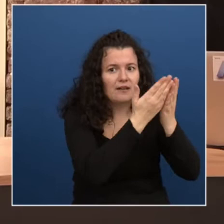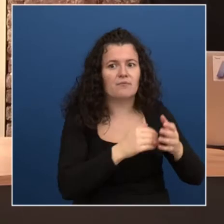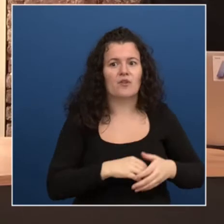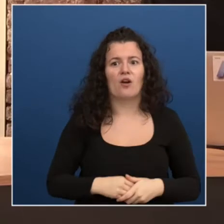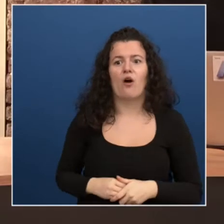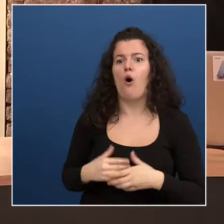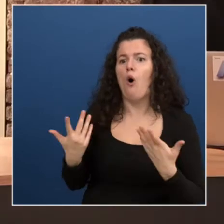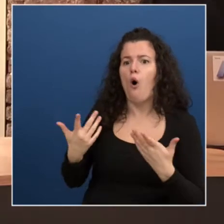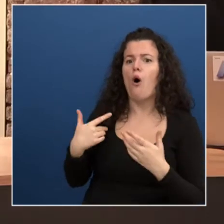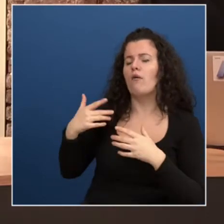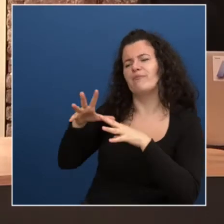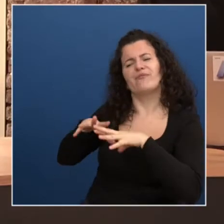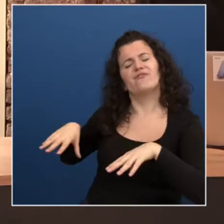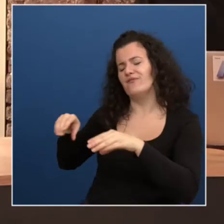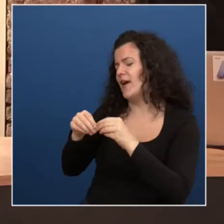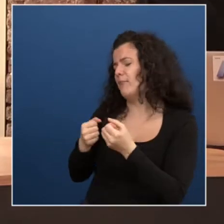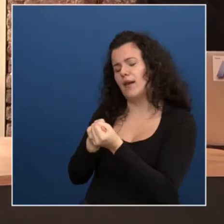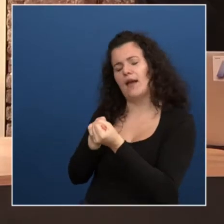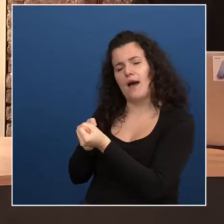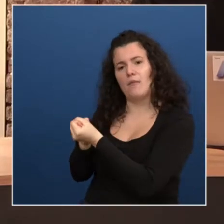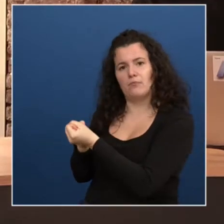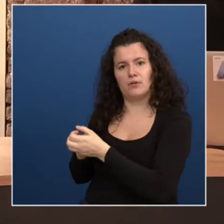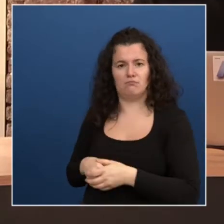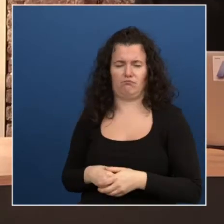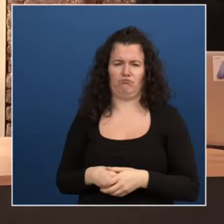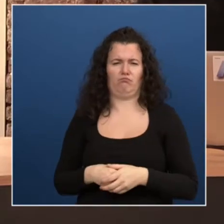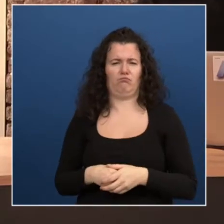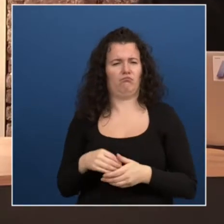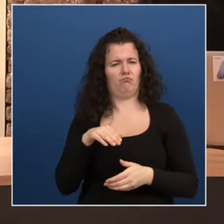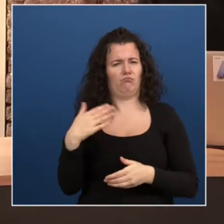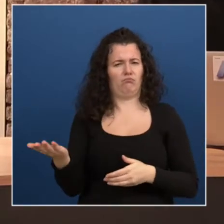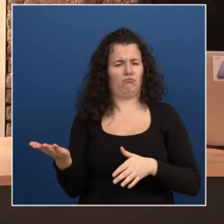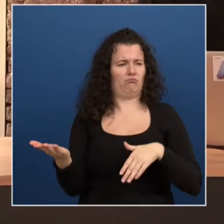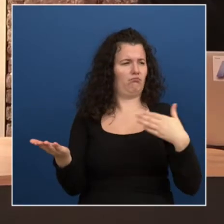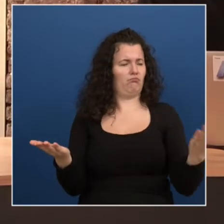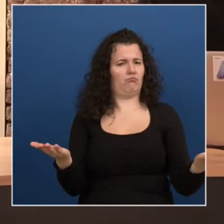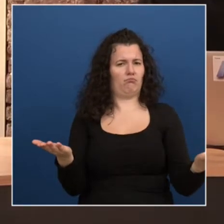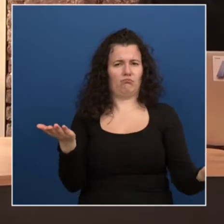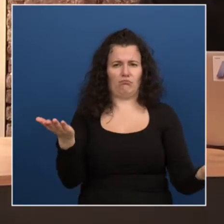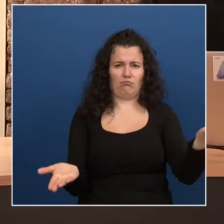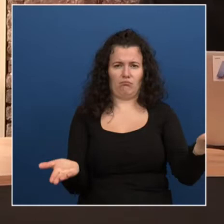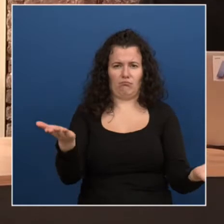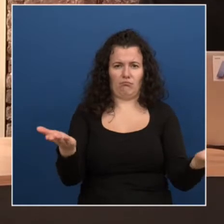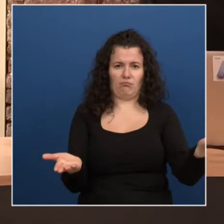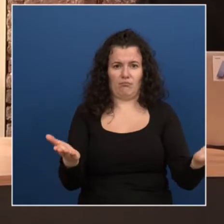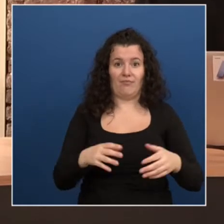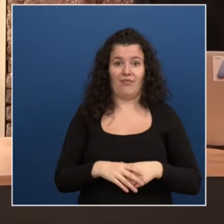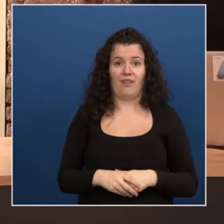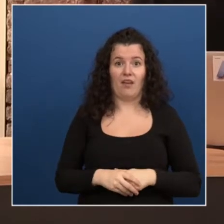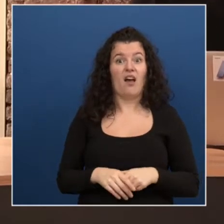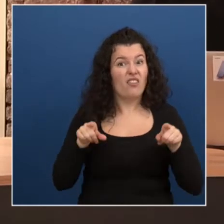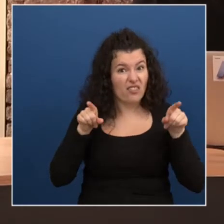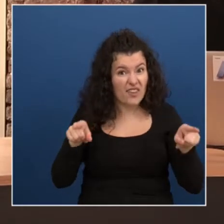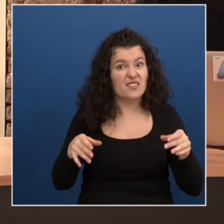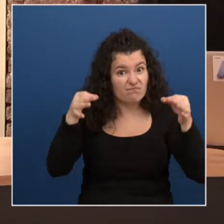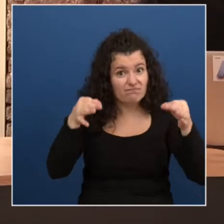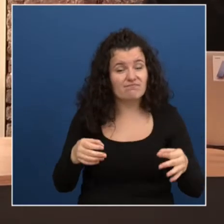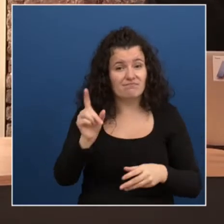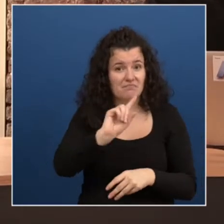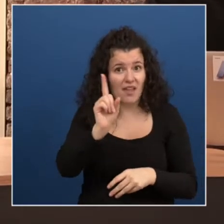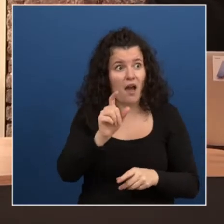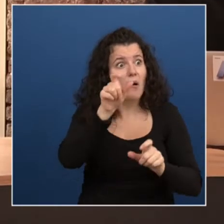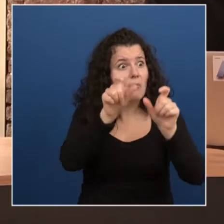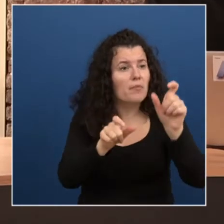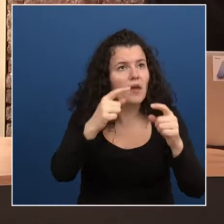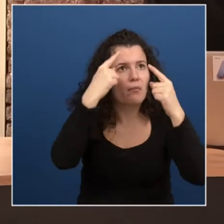they perceive it. It's not the truth, it's just how people think that it is, and how it's still too much the